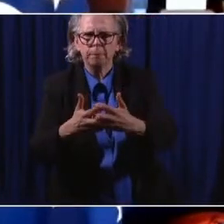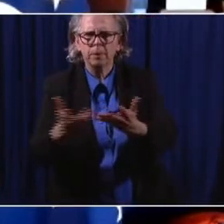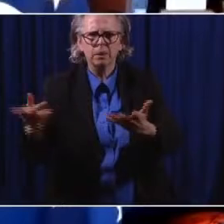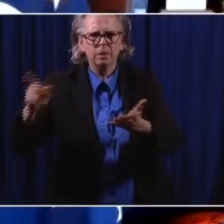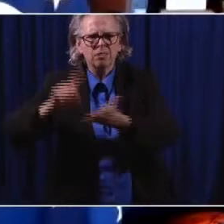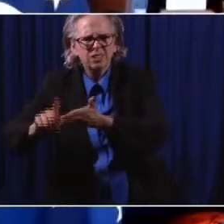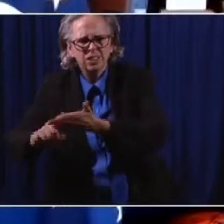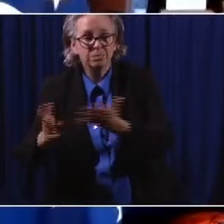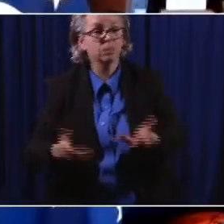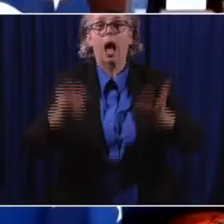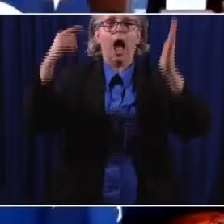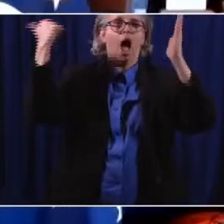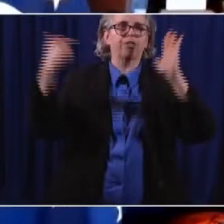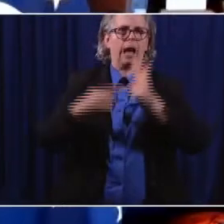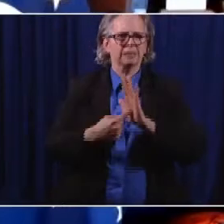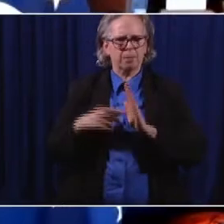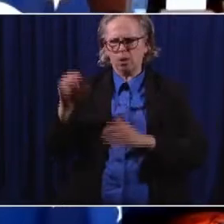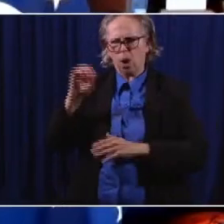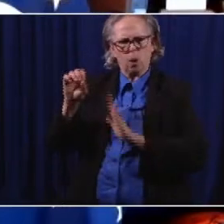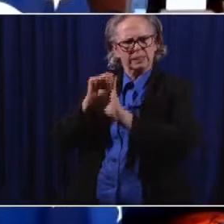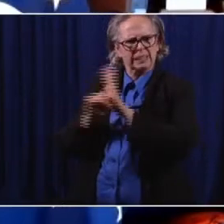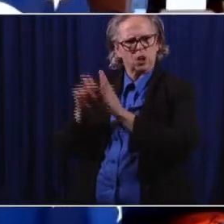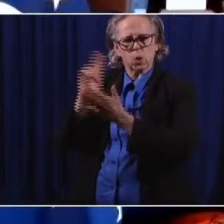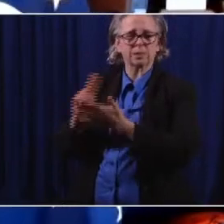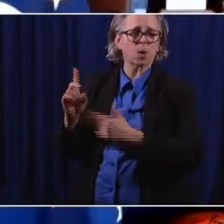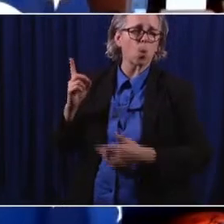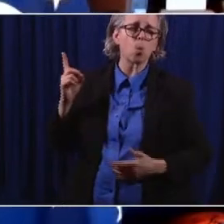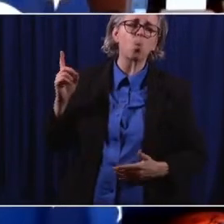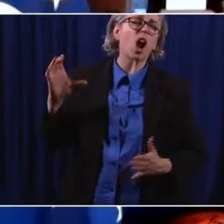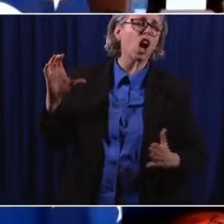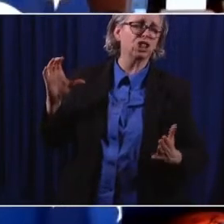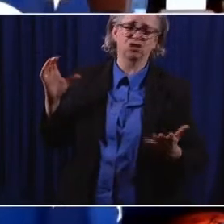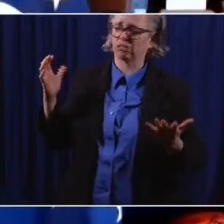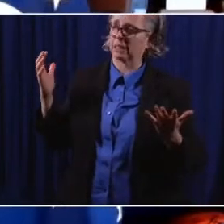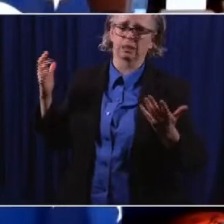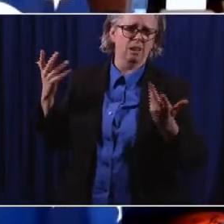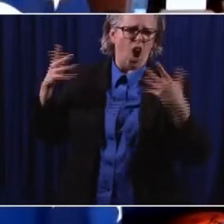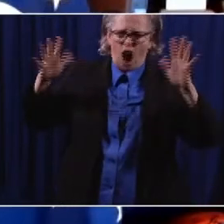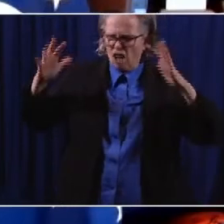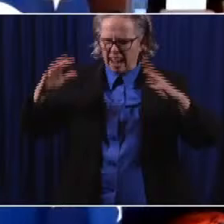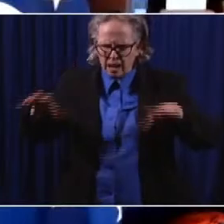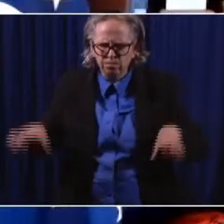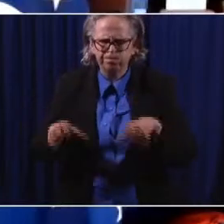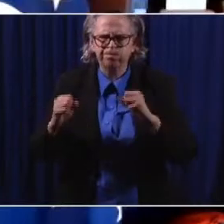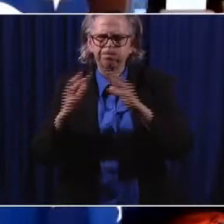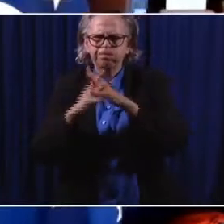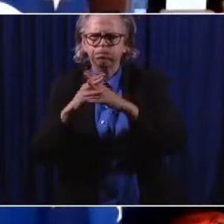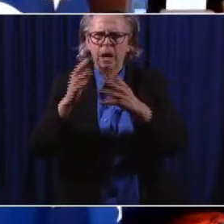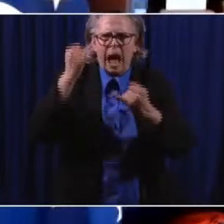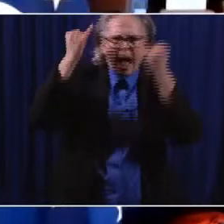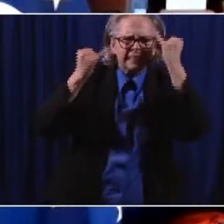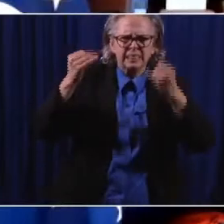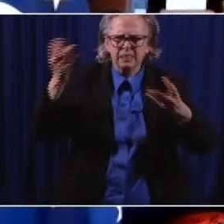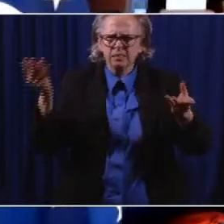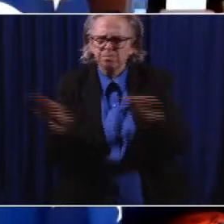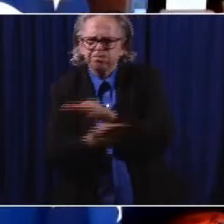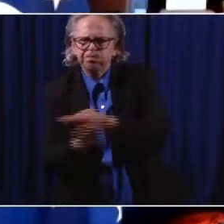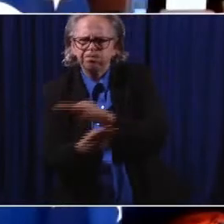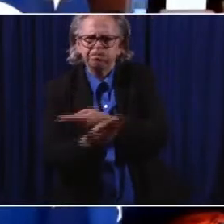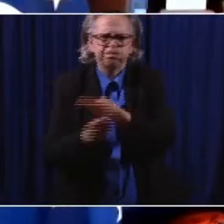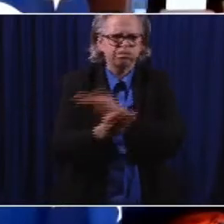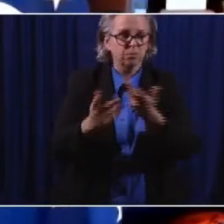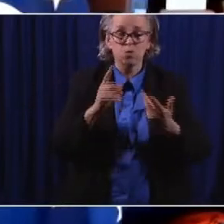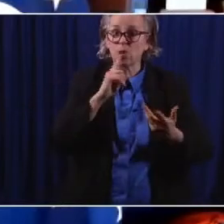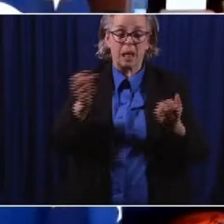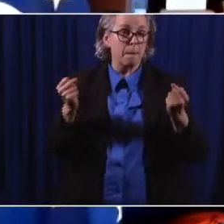has more than 100 active startup companies in their portfolio, many of them using the Ohio IP